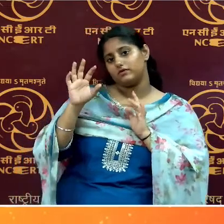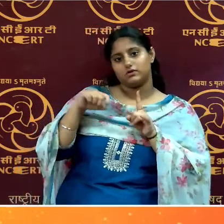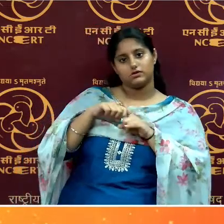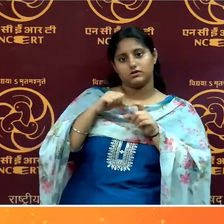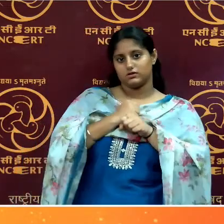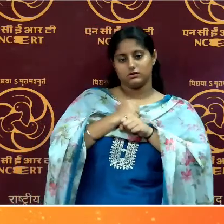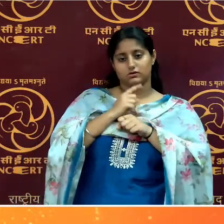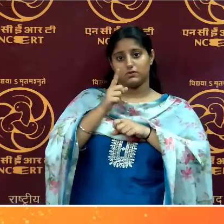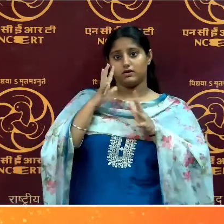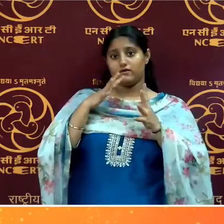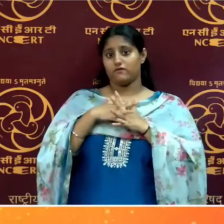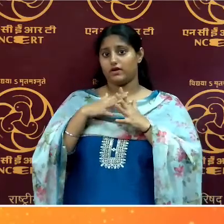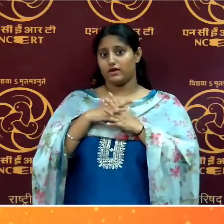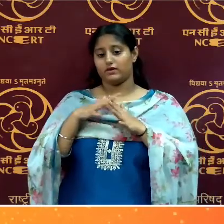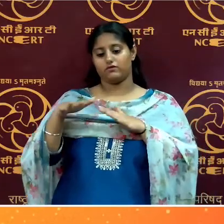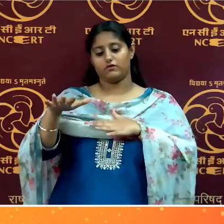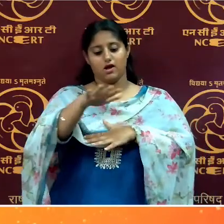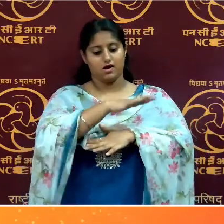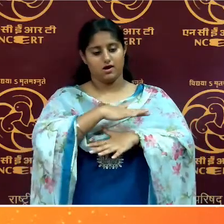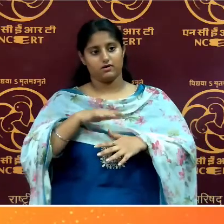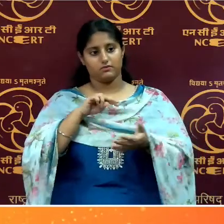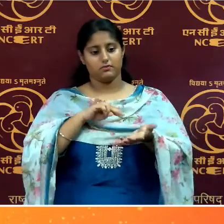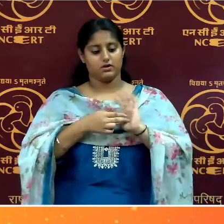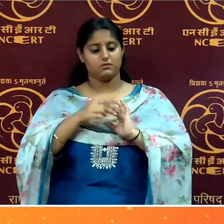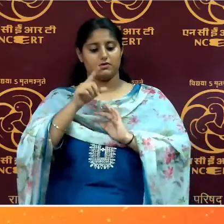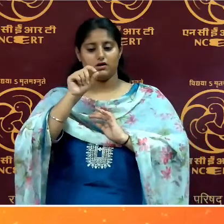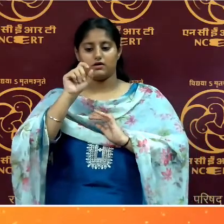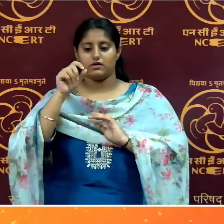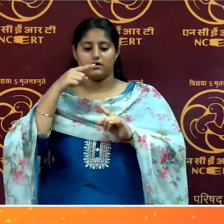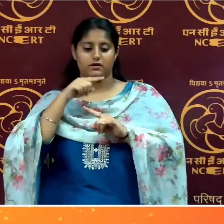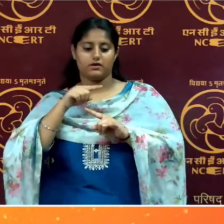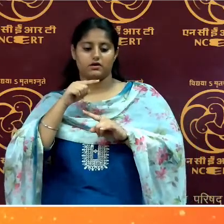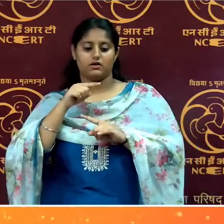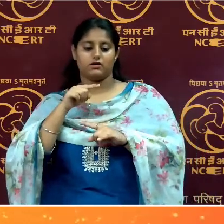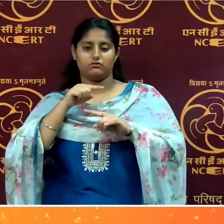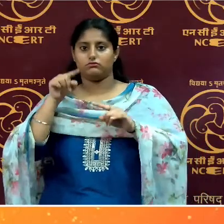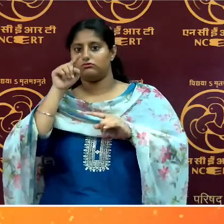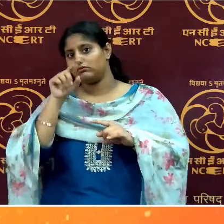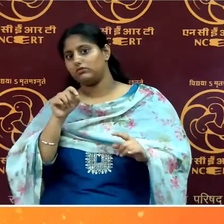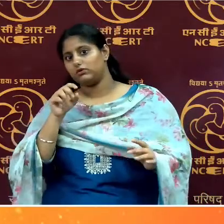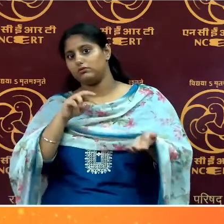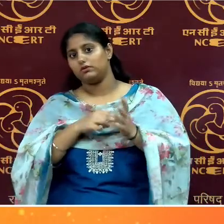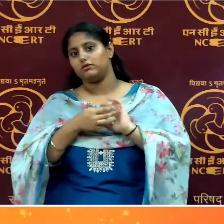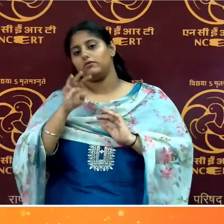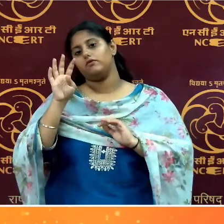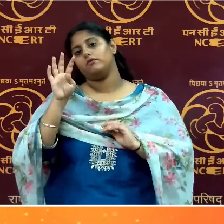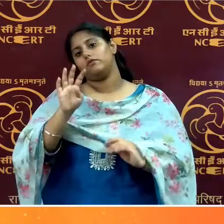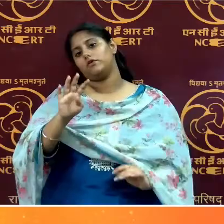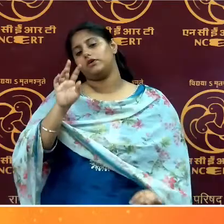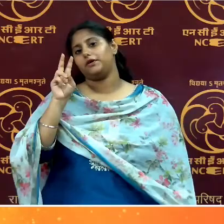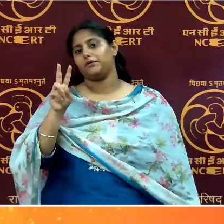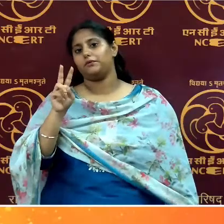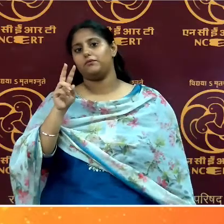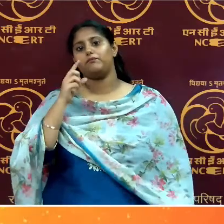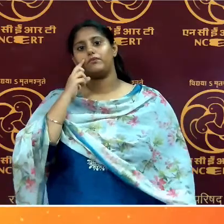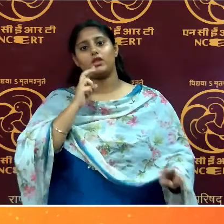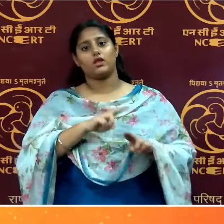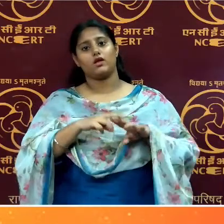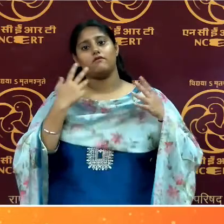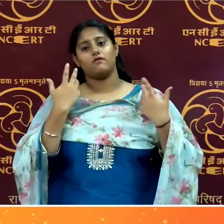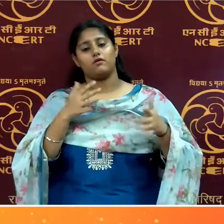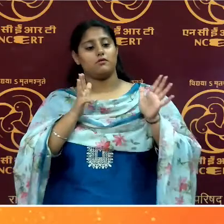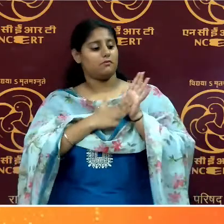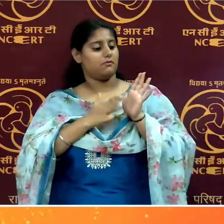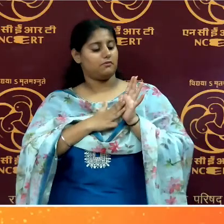but weight on Earth it is 110 and weight on Mars it is 42. So even when you are going over